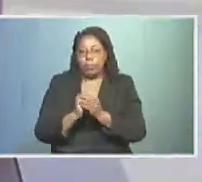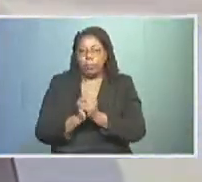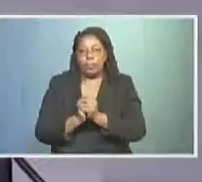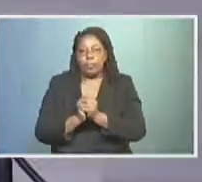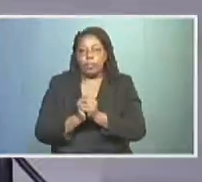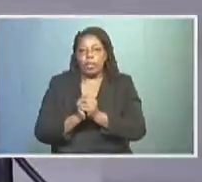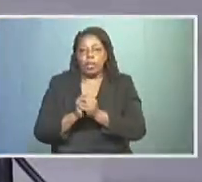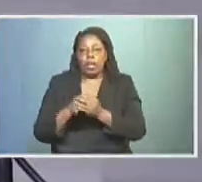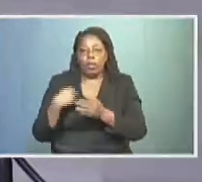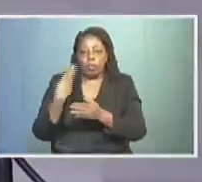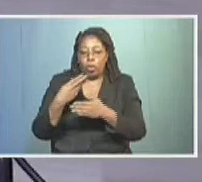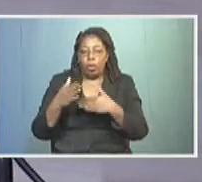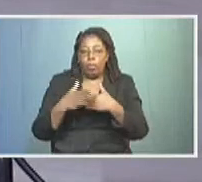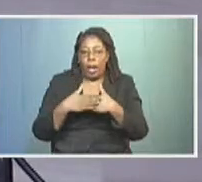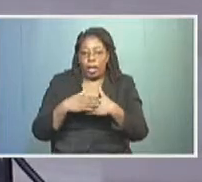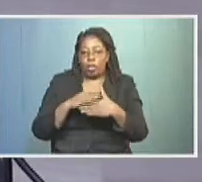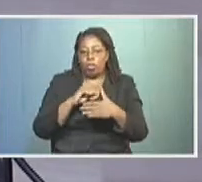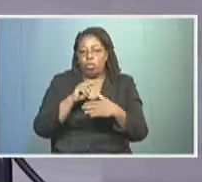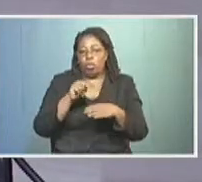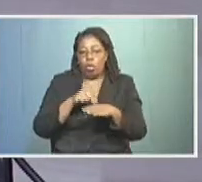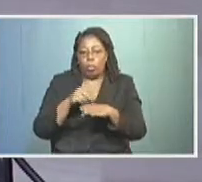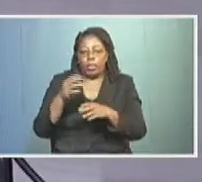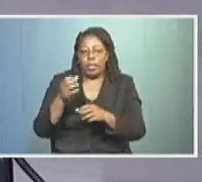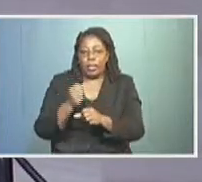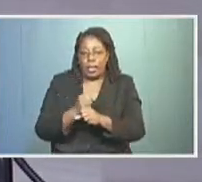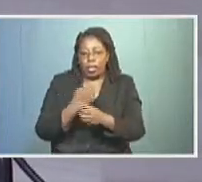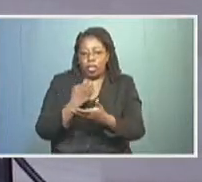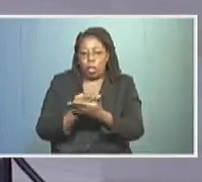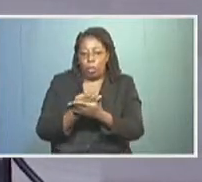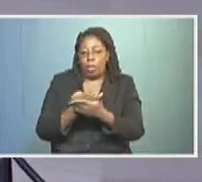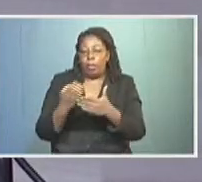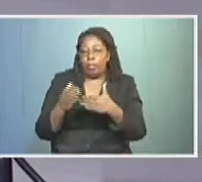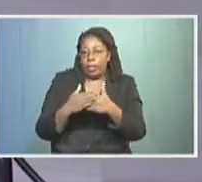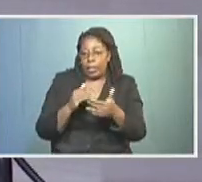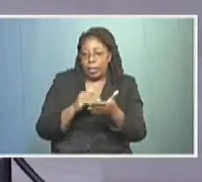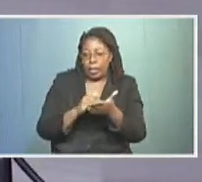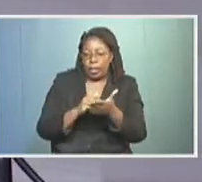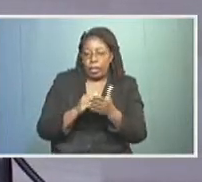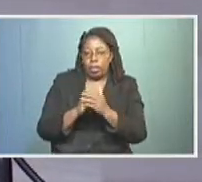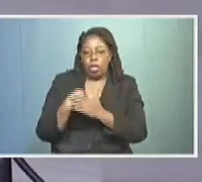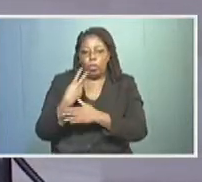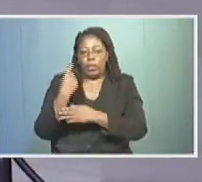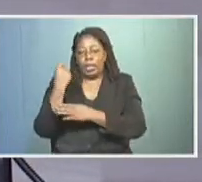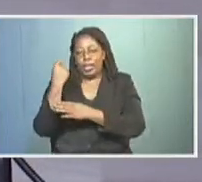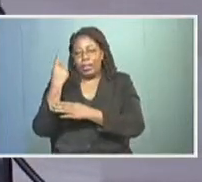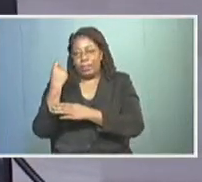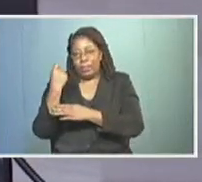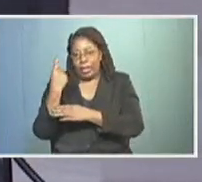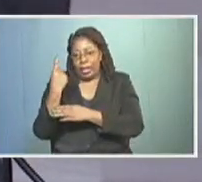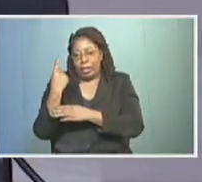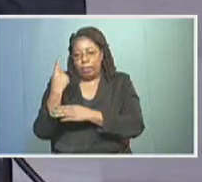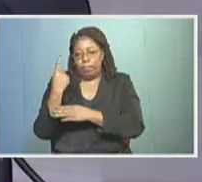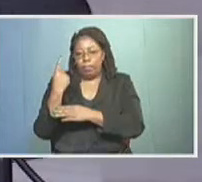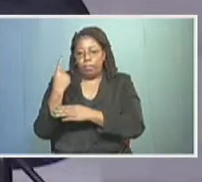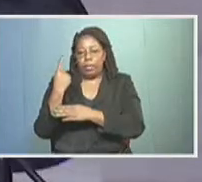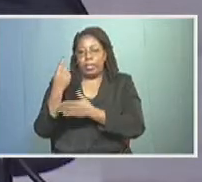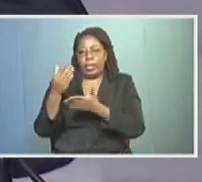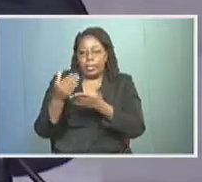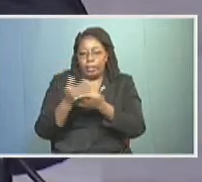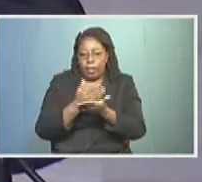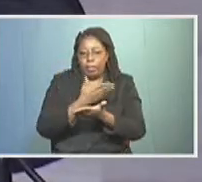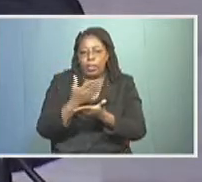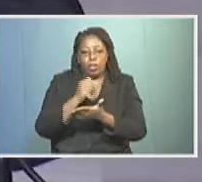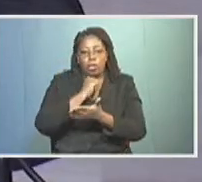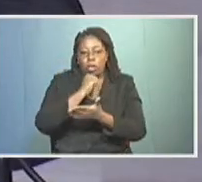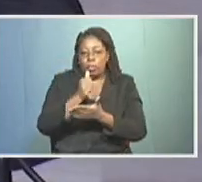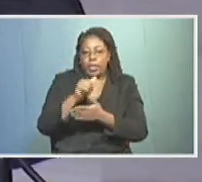to normalcy and get the economy growing again, we understand that some things will never be as they were before.